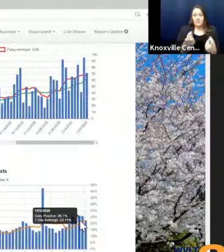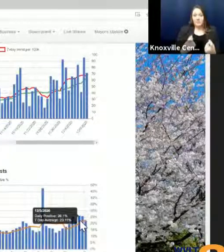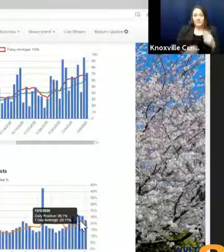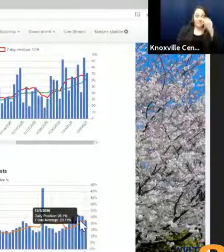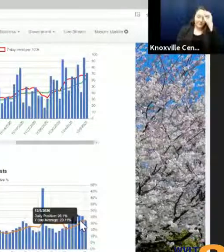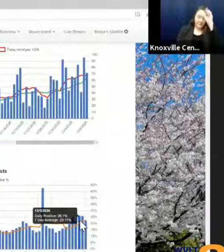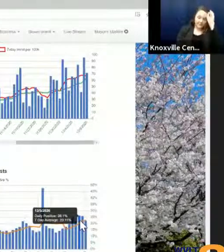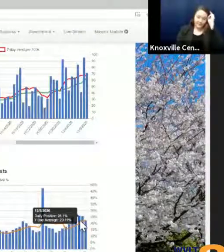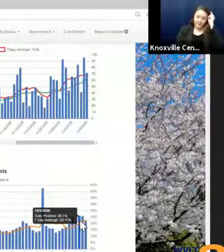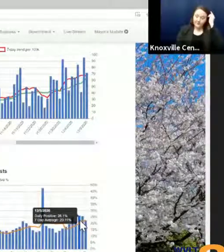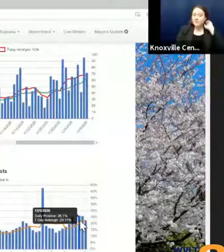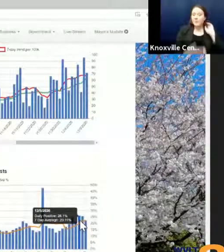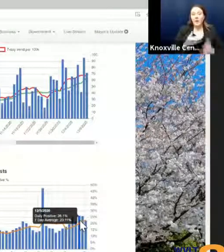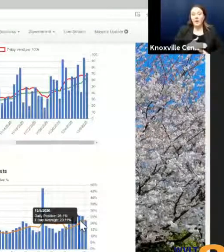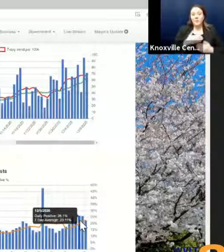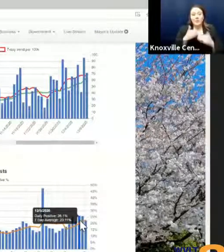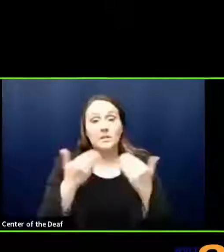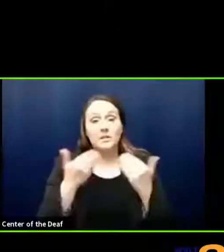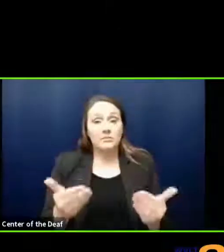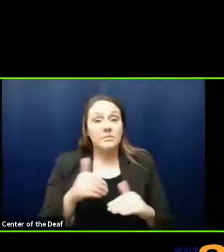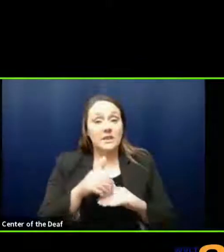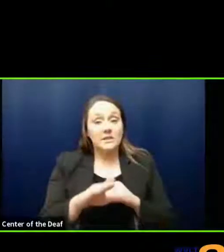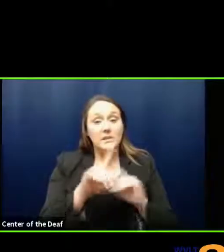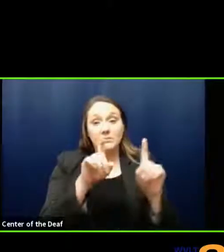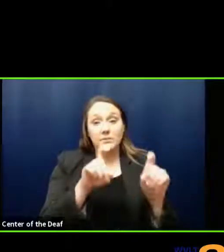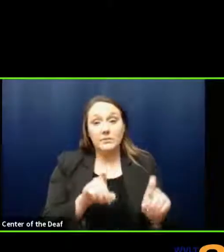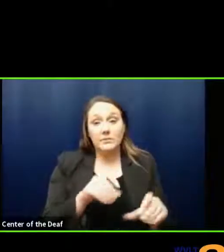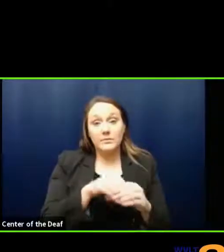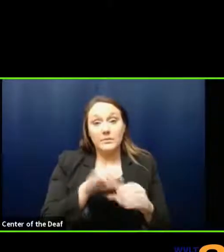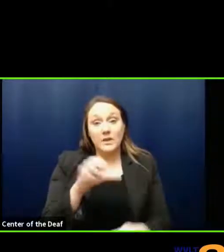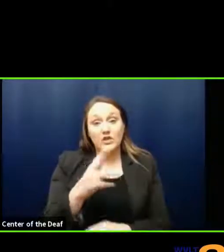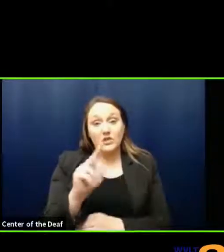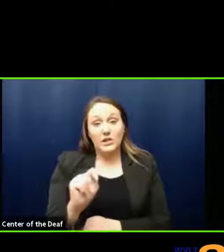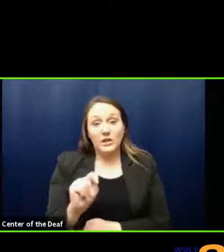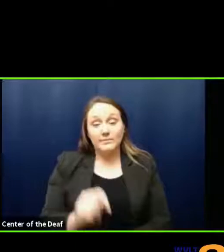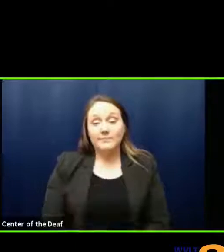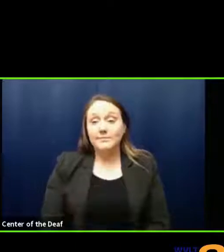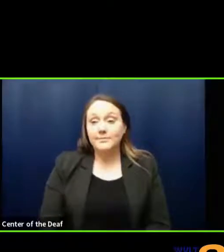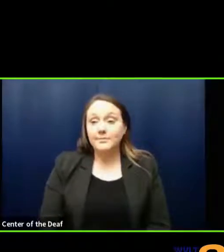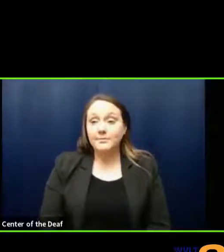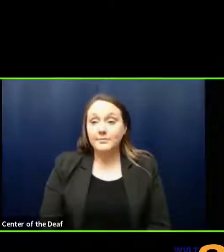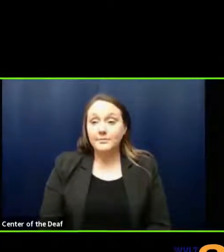All right, please go ahead and submit your questions into the chat feature.